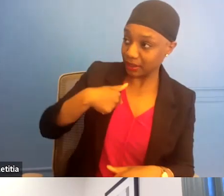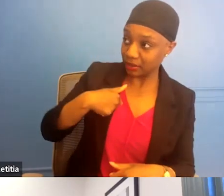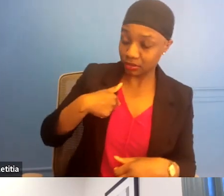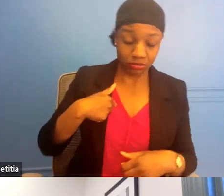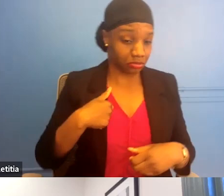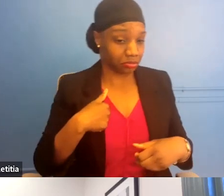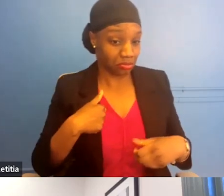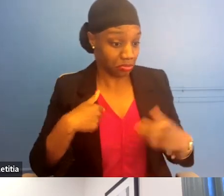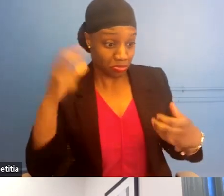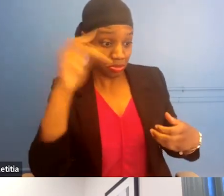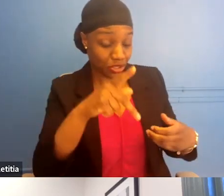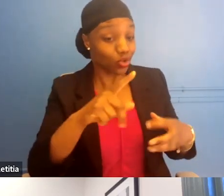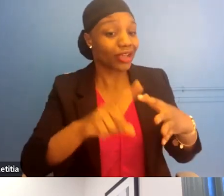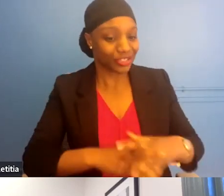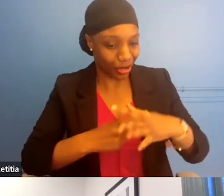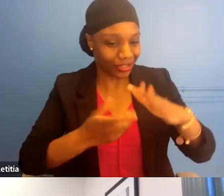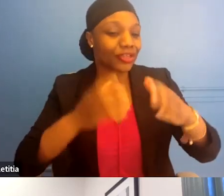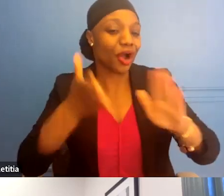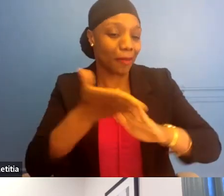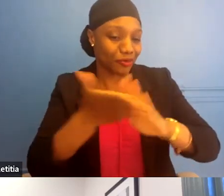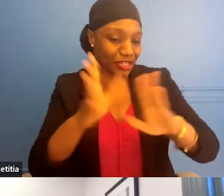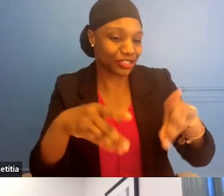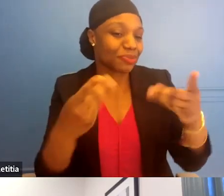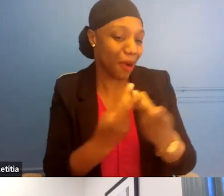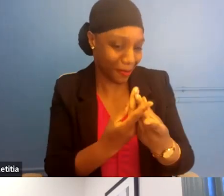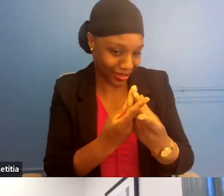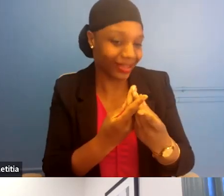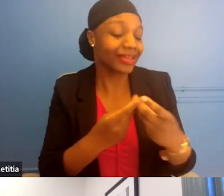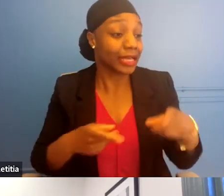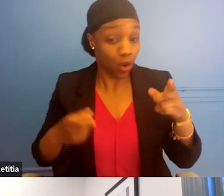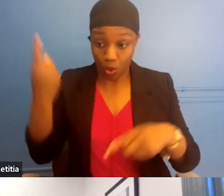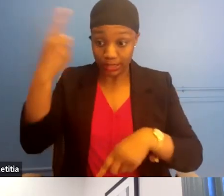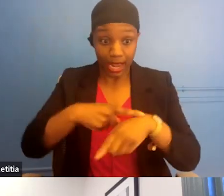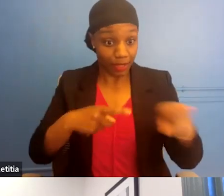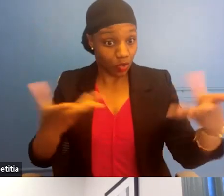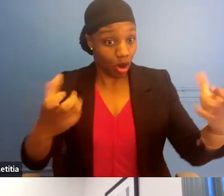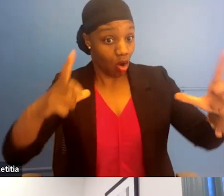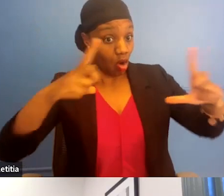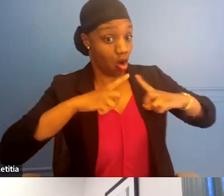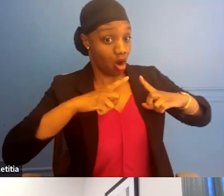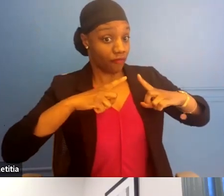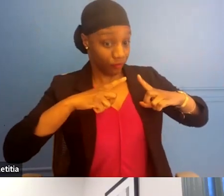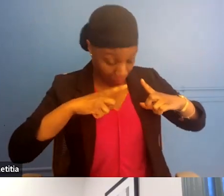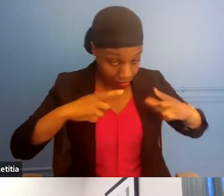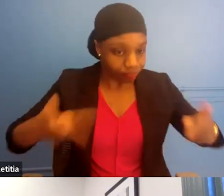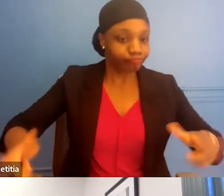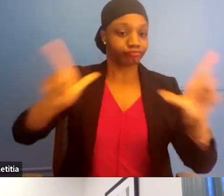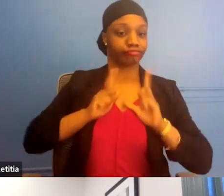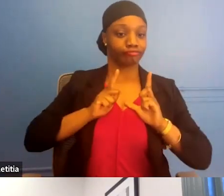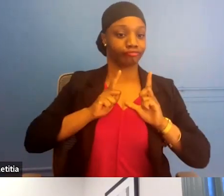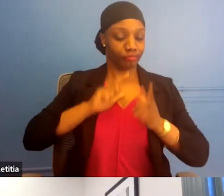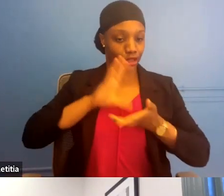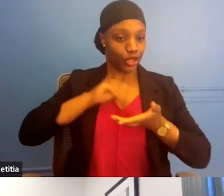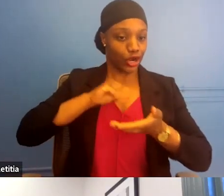to start the operations department. And then he wanted to go on vacation, so he said, you're going to start to learn how to do this. So